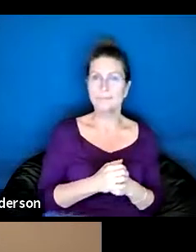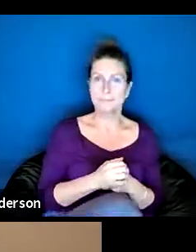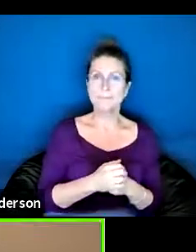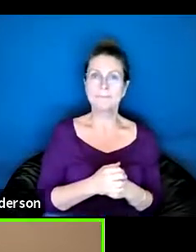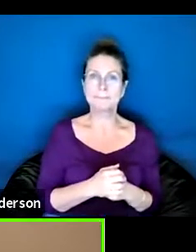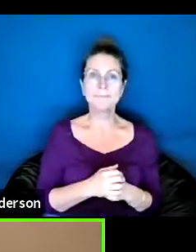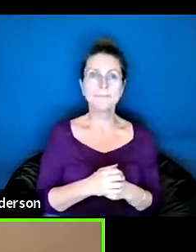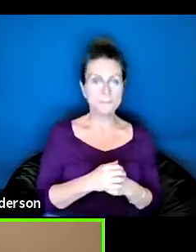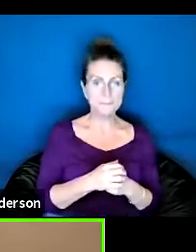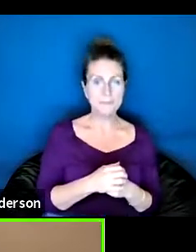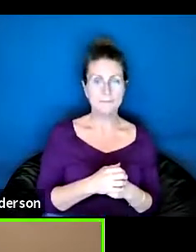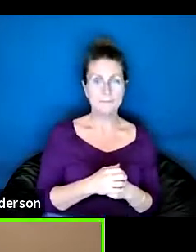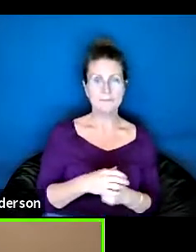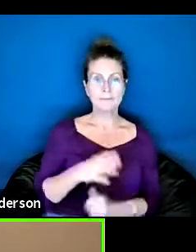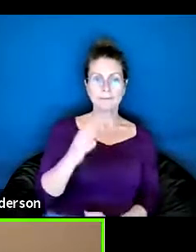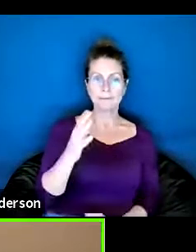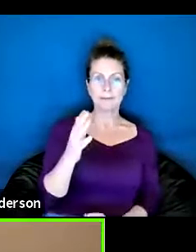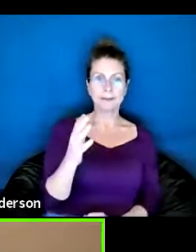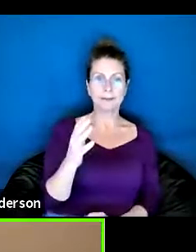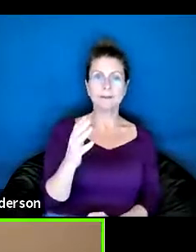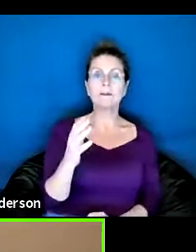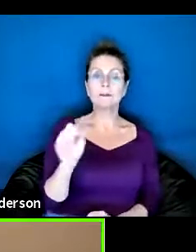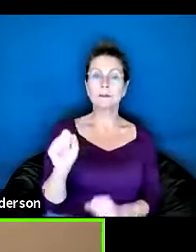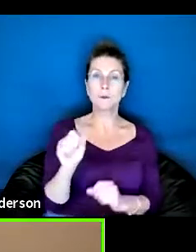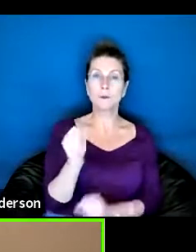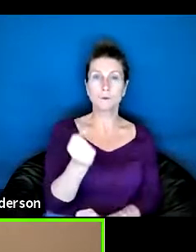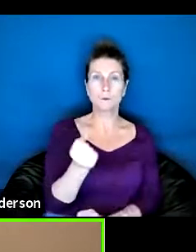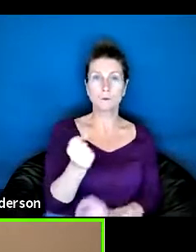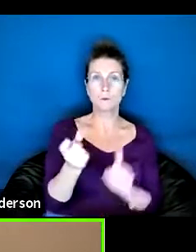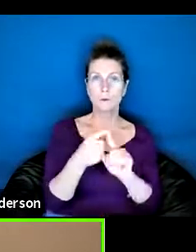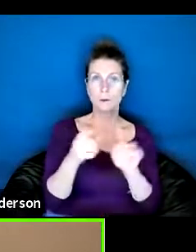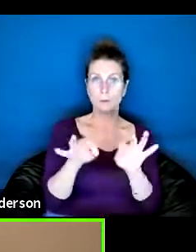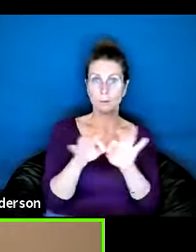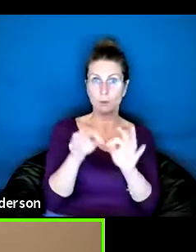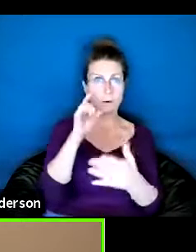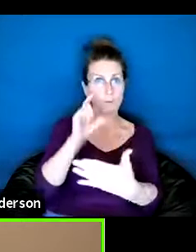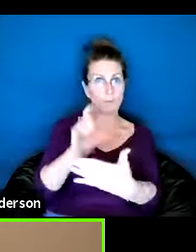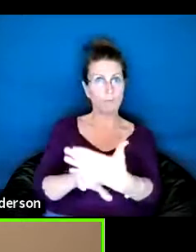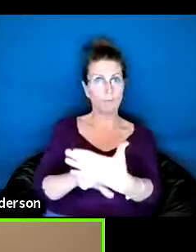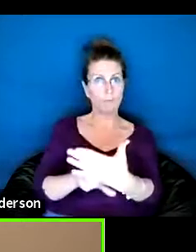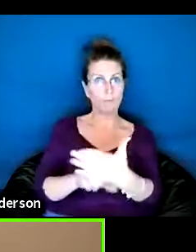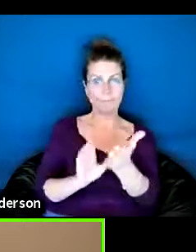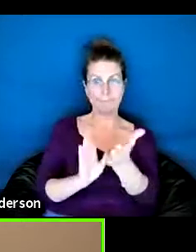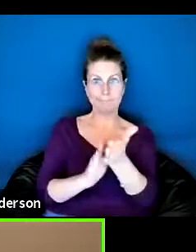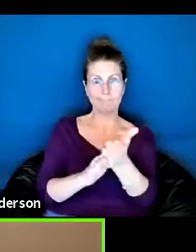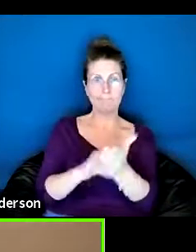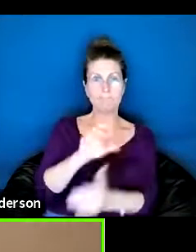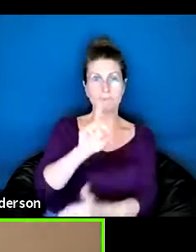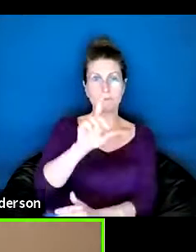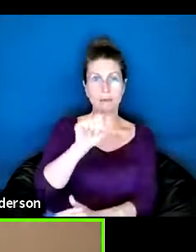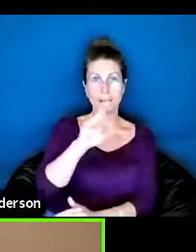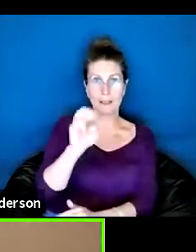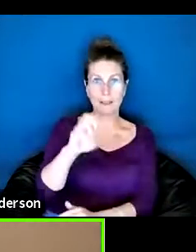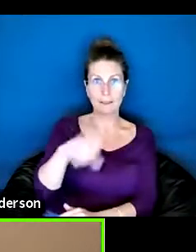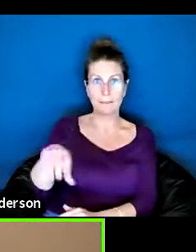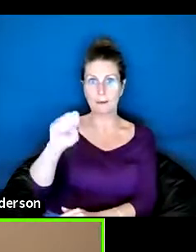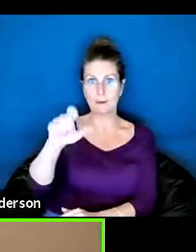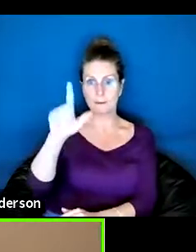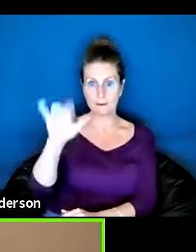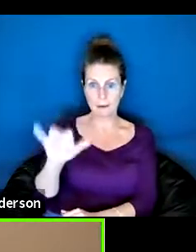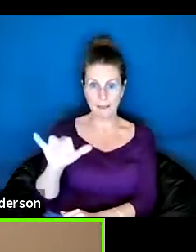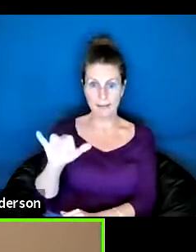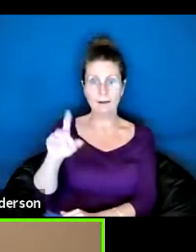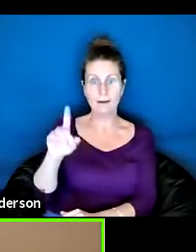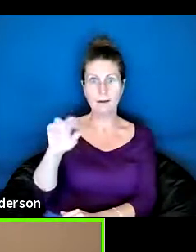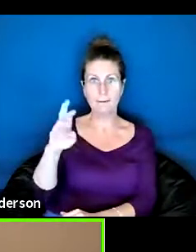And I'll just add two things very briefly. Firstly, just to acknowledge the incredible global leadership of Dame Sally on this topic. You said she was the best person to answer